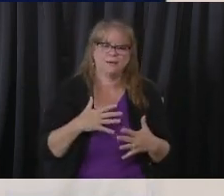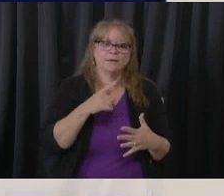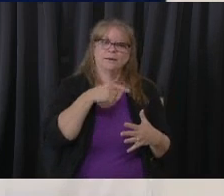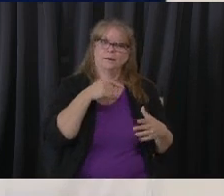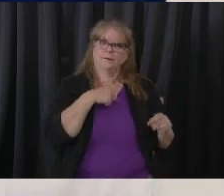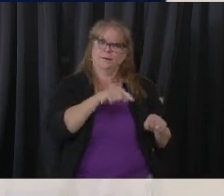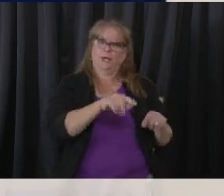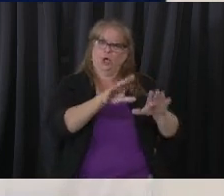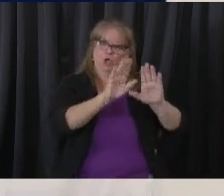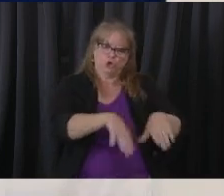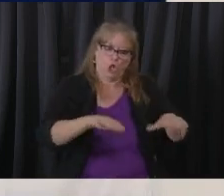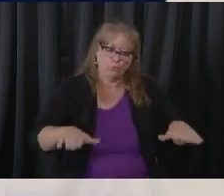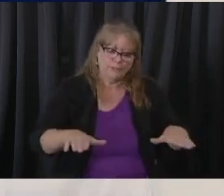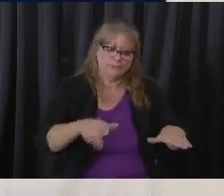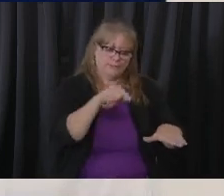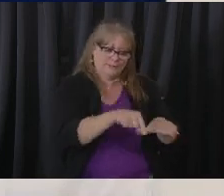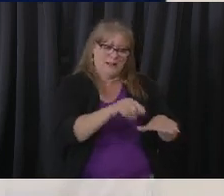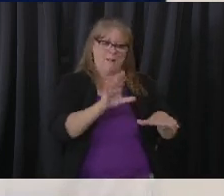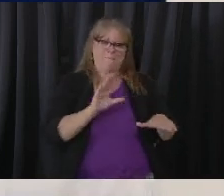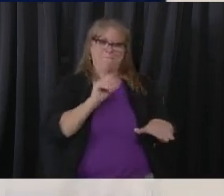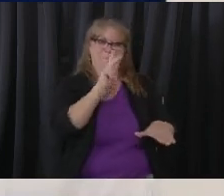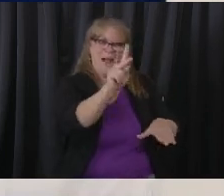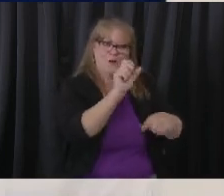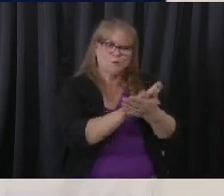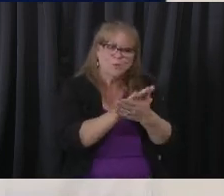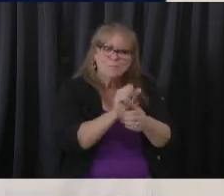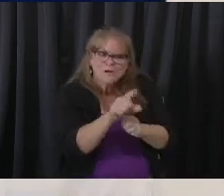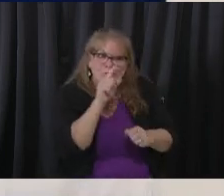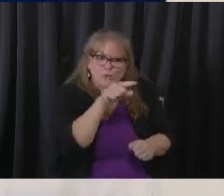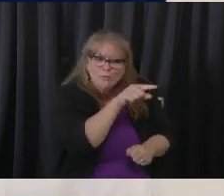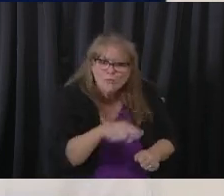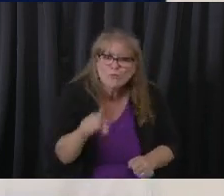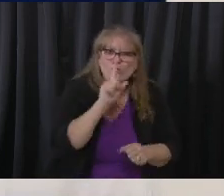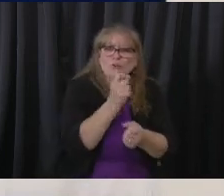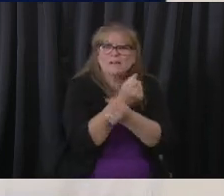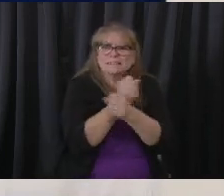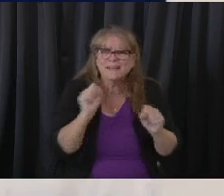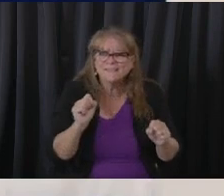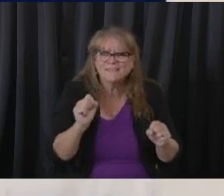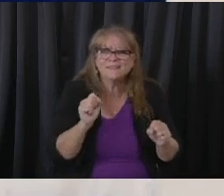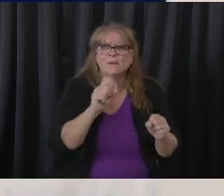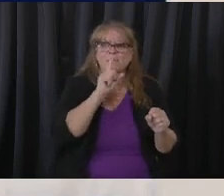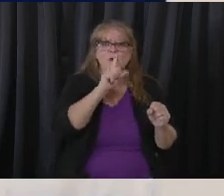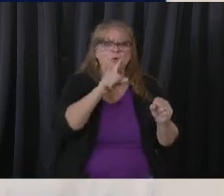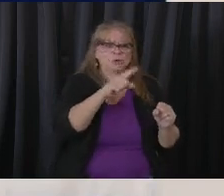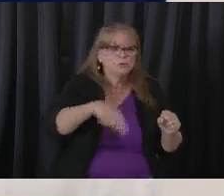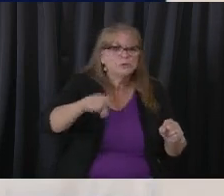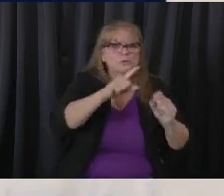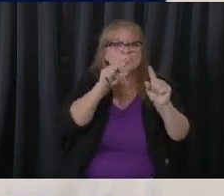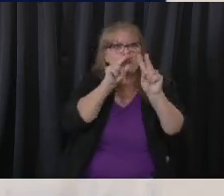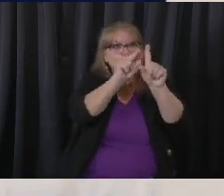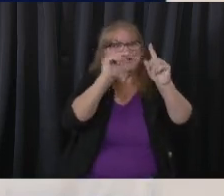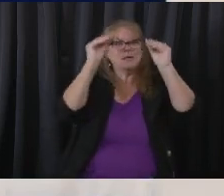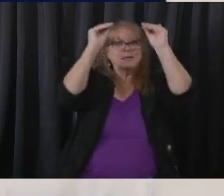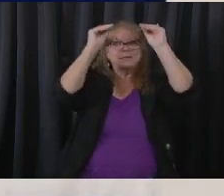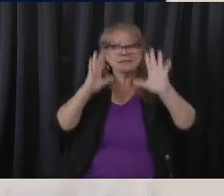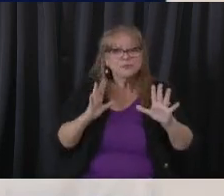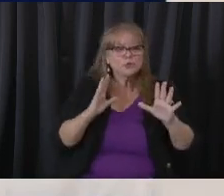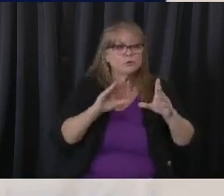state KN95 masks to every teacher every week in our schools, and we're going to be able to continue that. And of